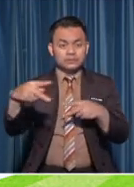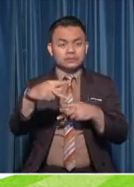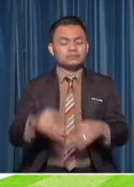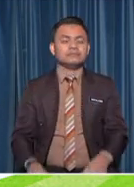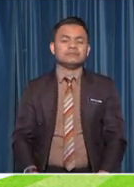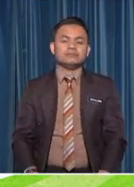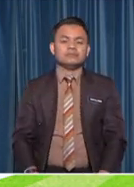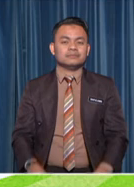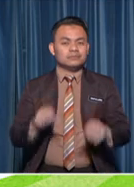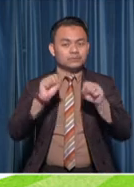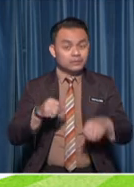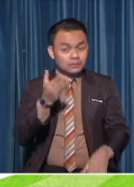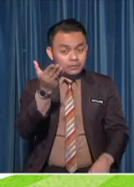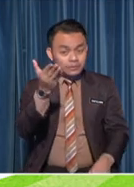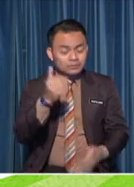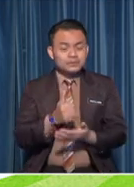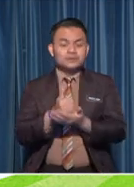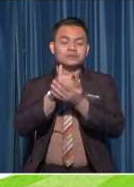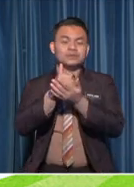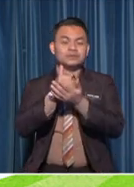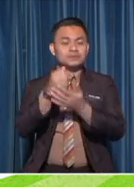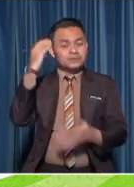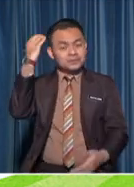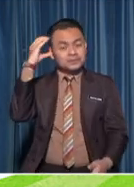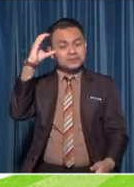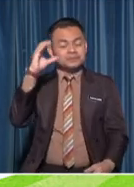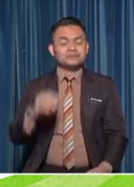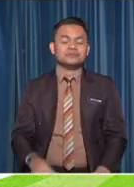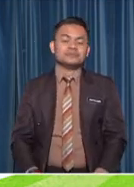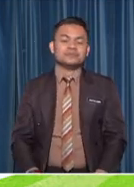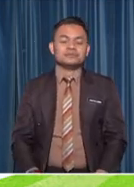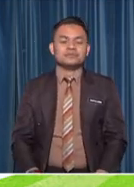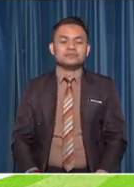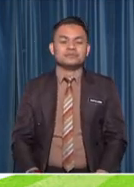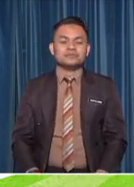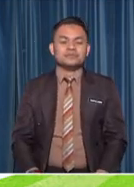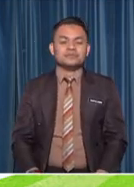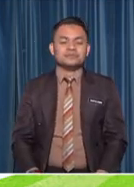Can you help me to solve this problem?